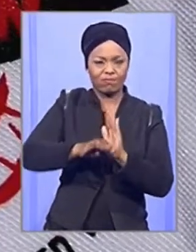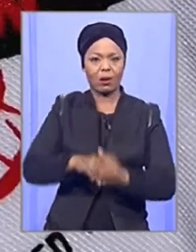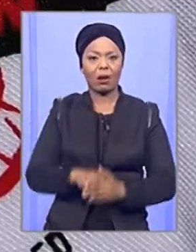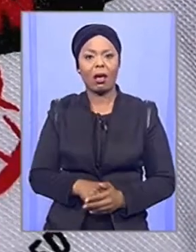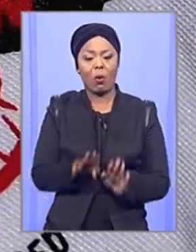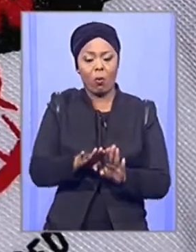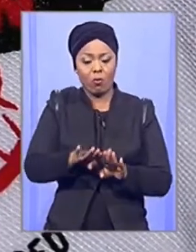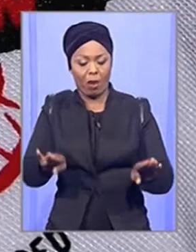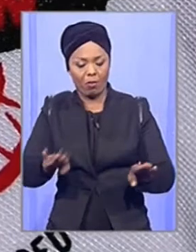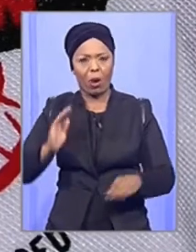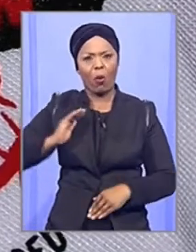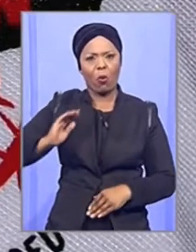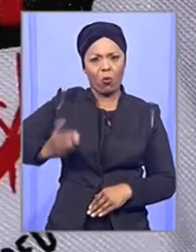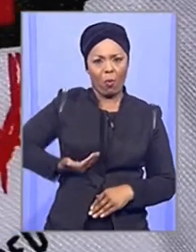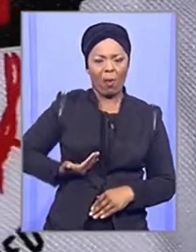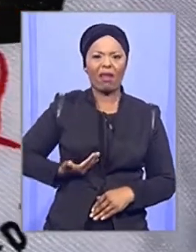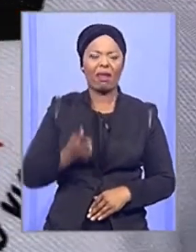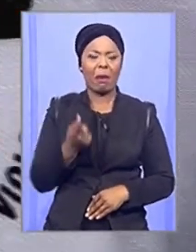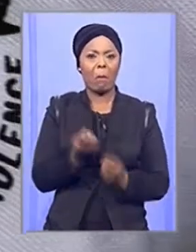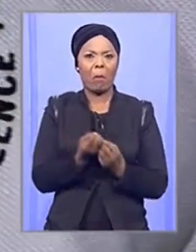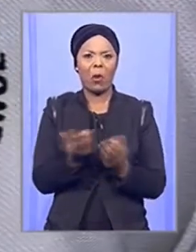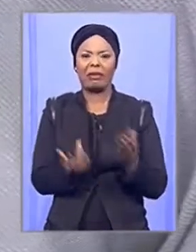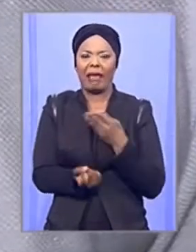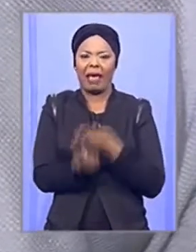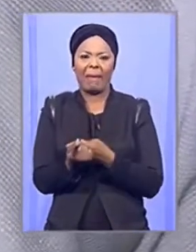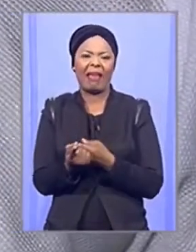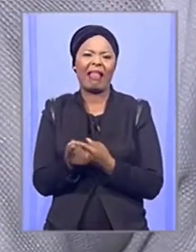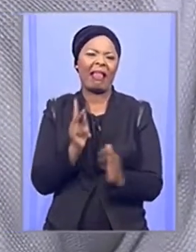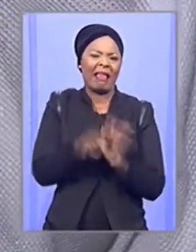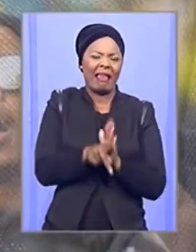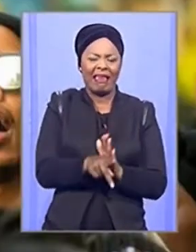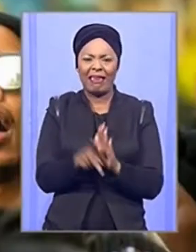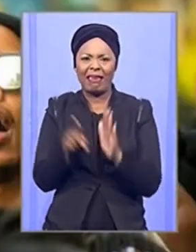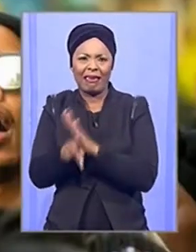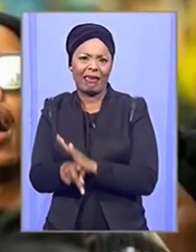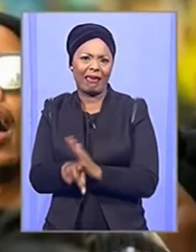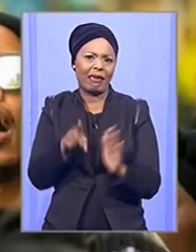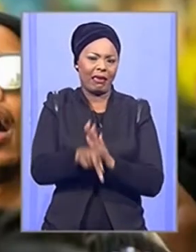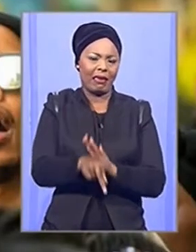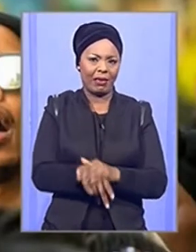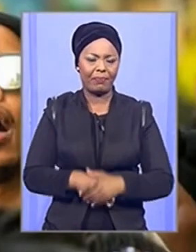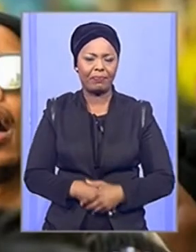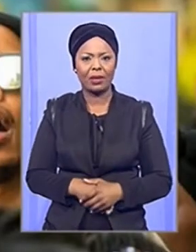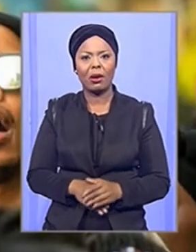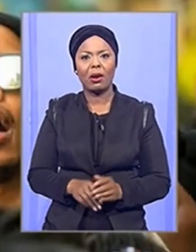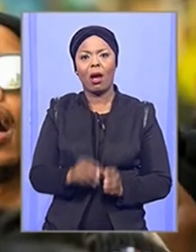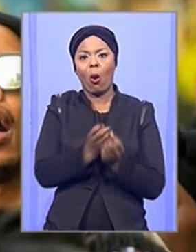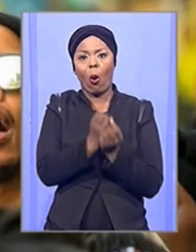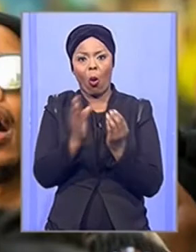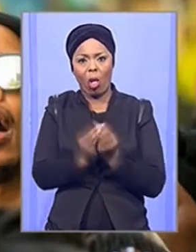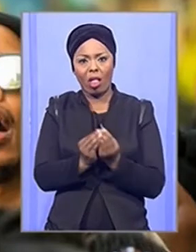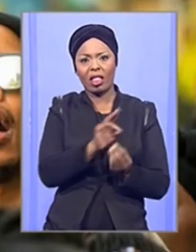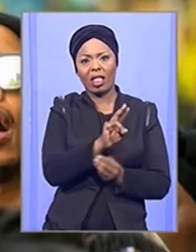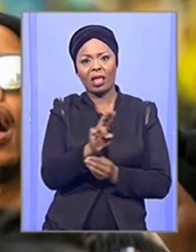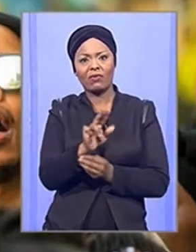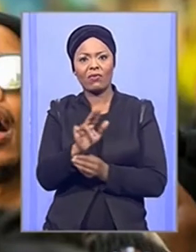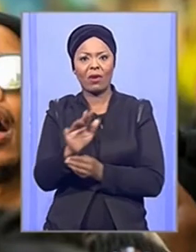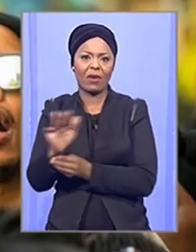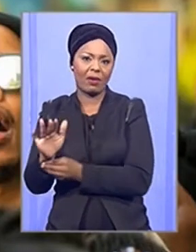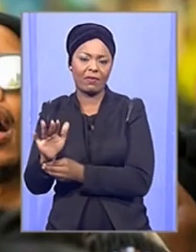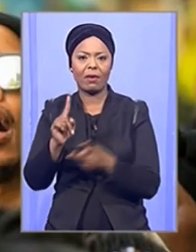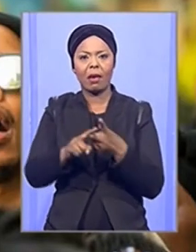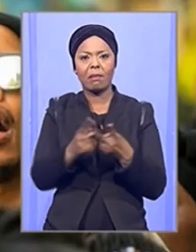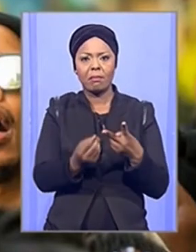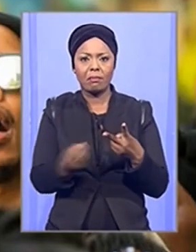tšwela pele go ba batša sehlabelo ba bosenyi. Basadi ba 155 le bana ba 243